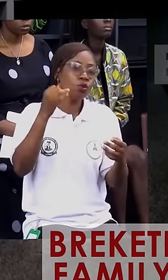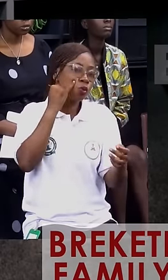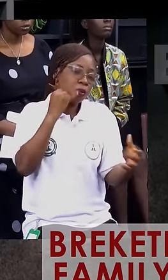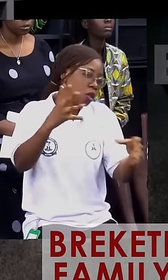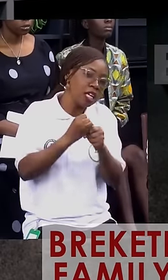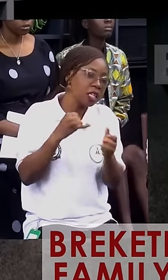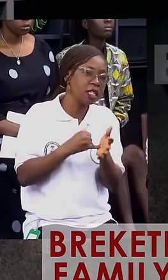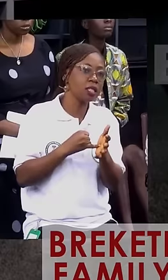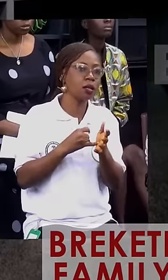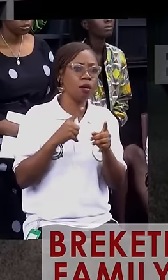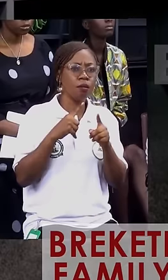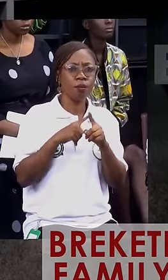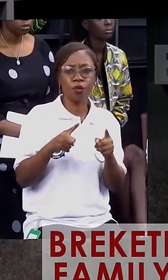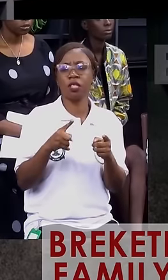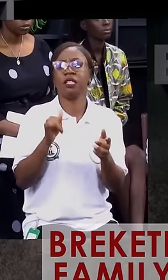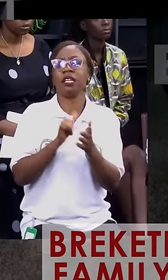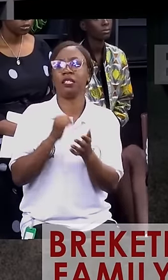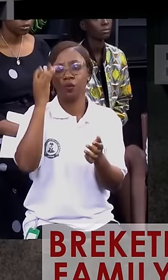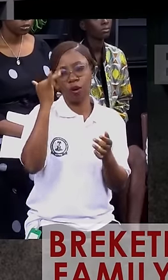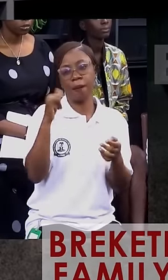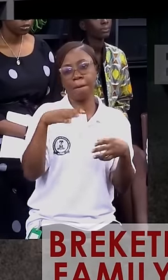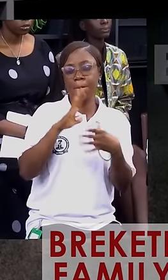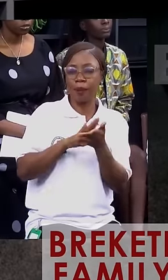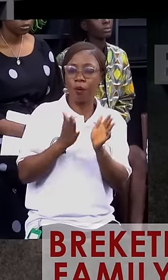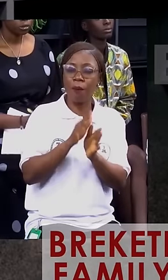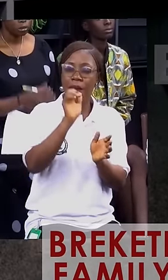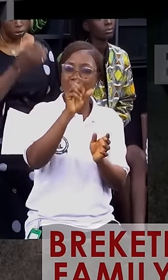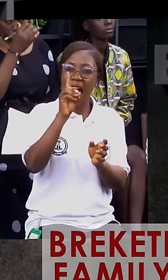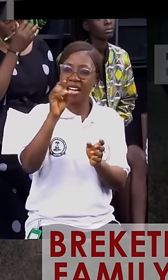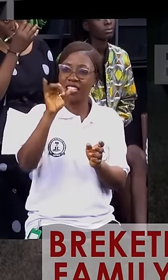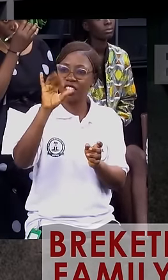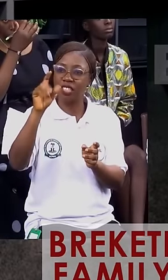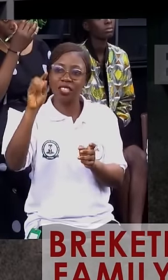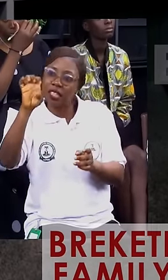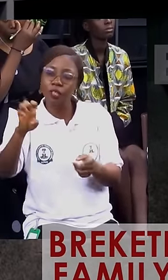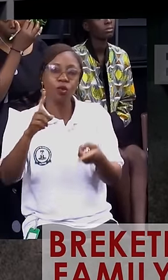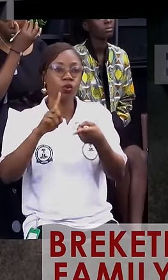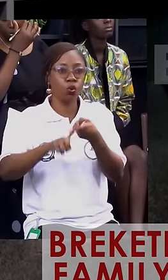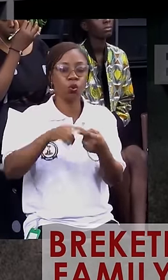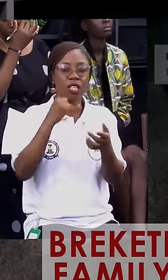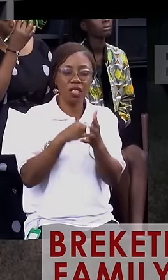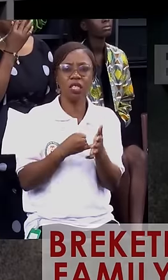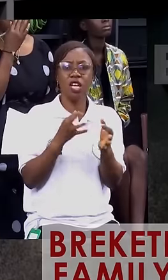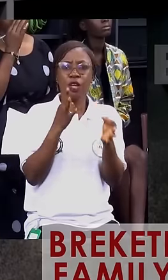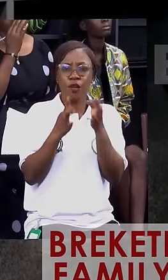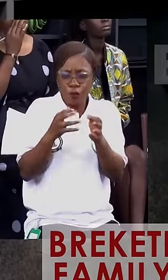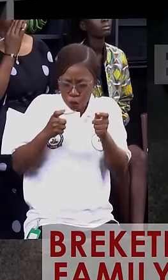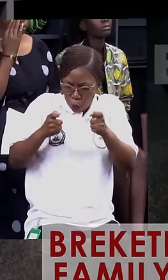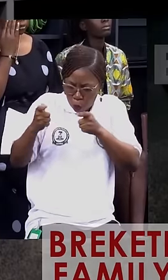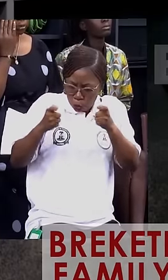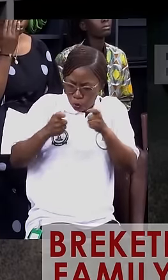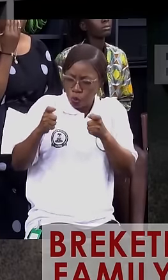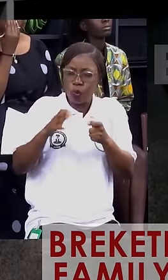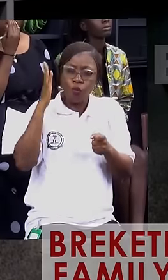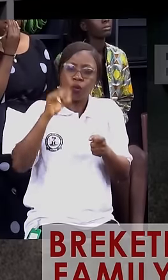why he got addicted to it. Mm, every hour. Because if it was controlled as it should, he would not have been addicted. But because he